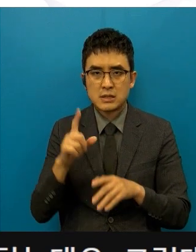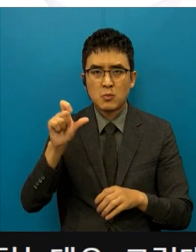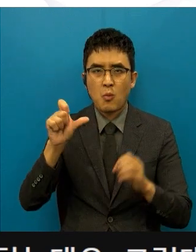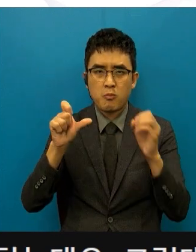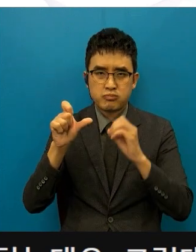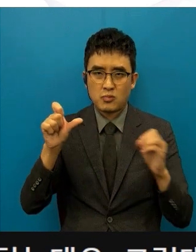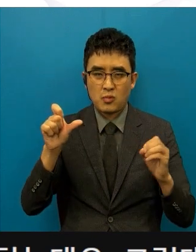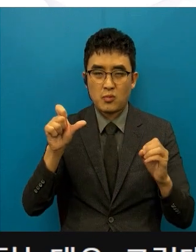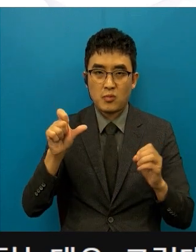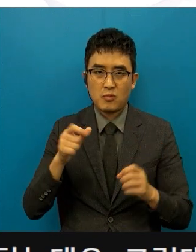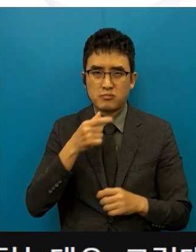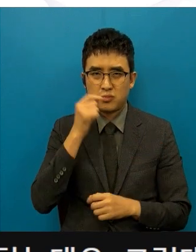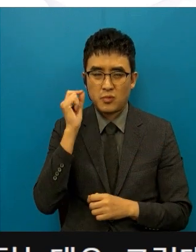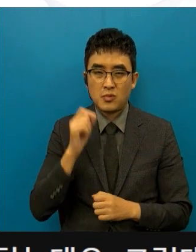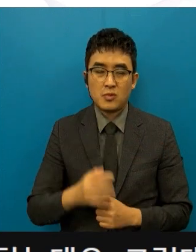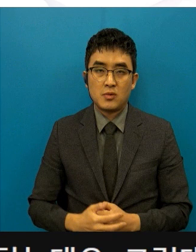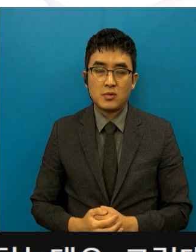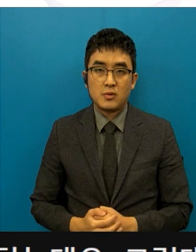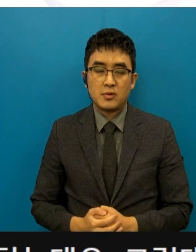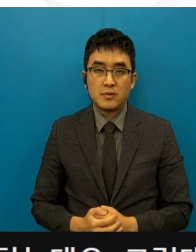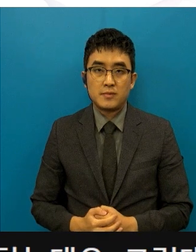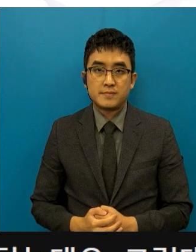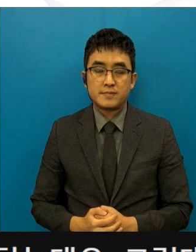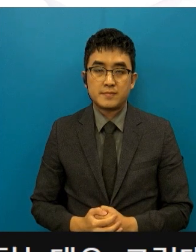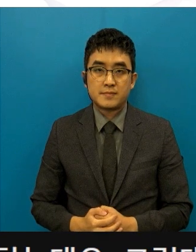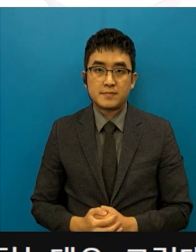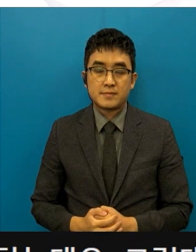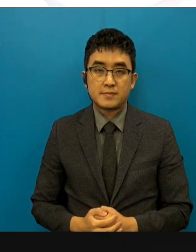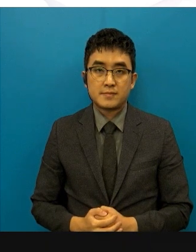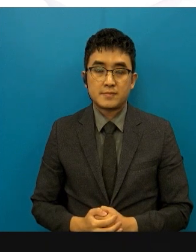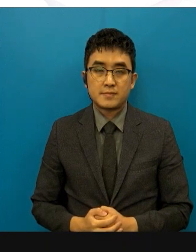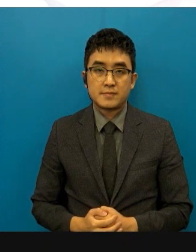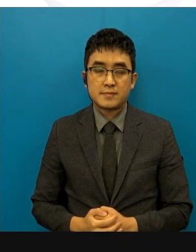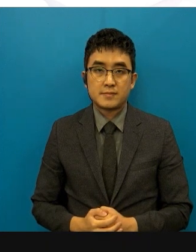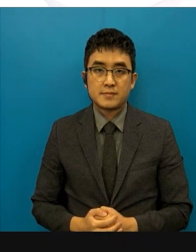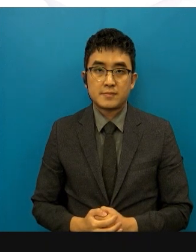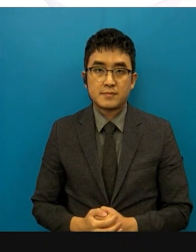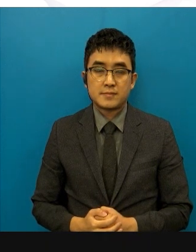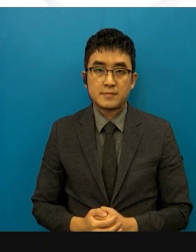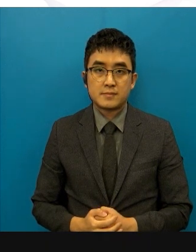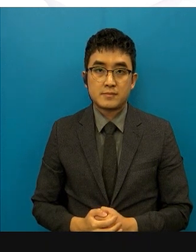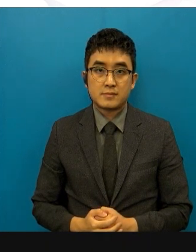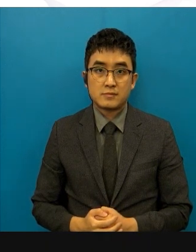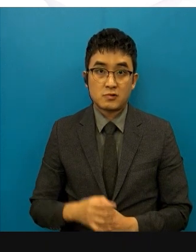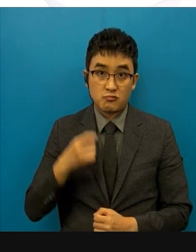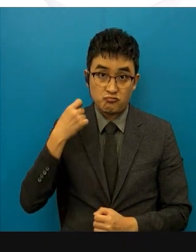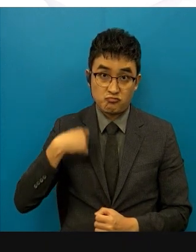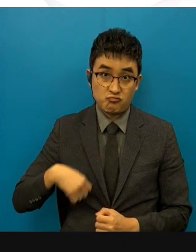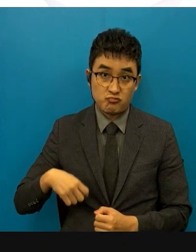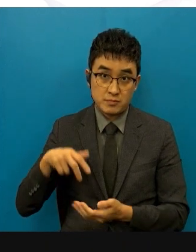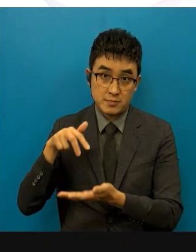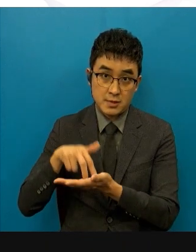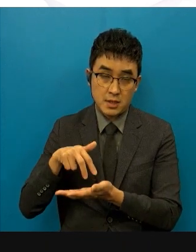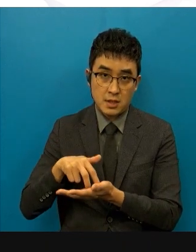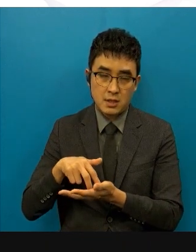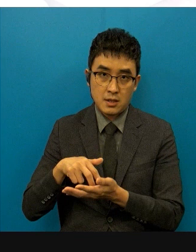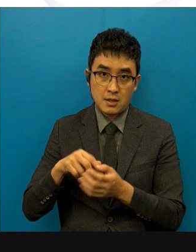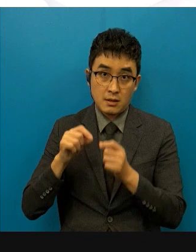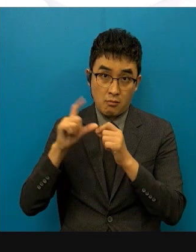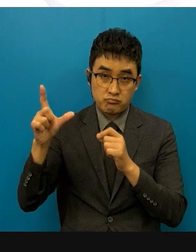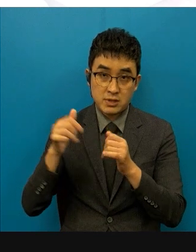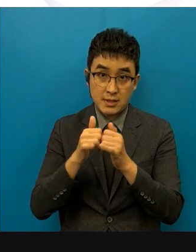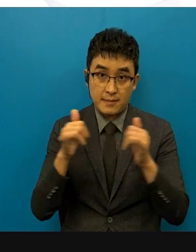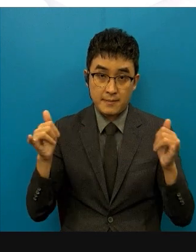question of whether most people facing death in the emergency rooms